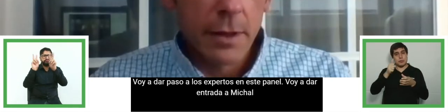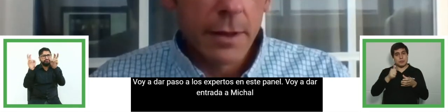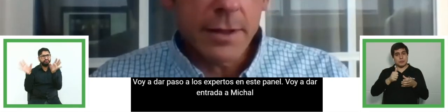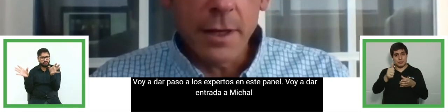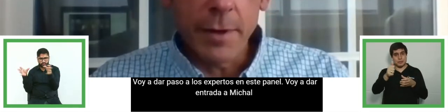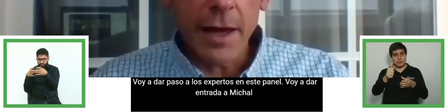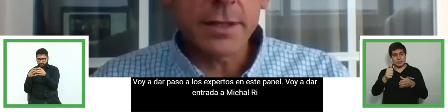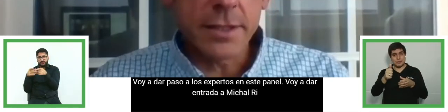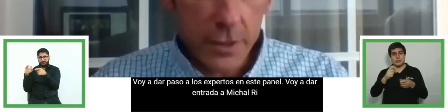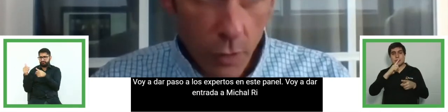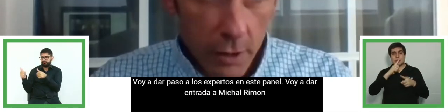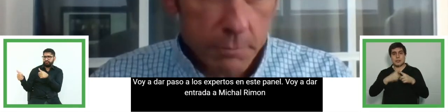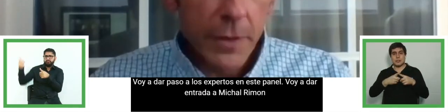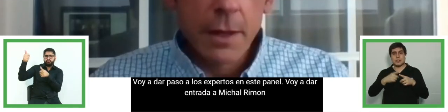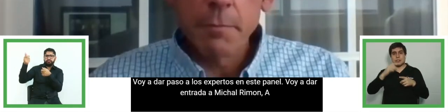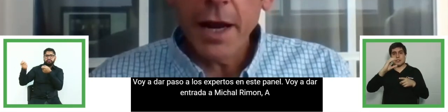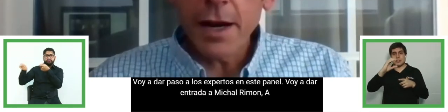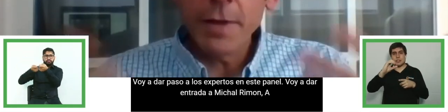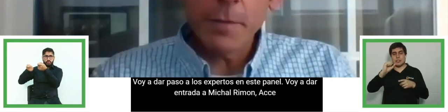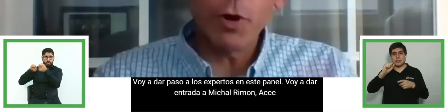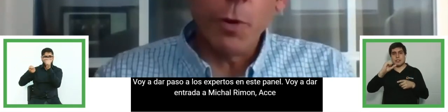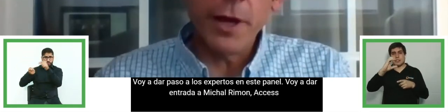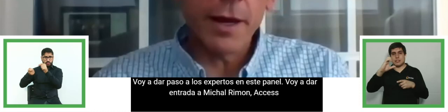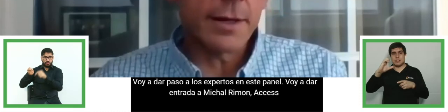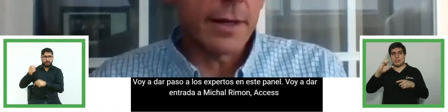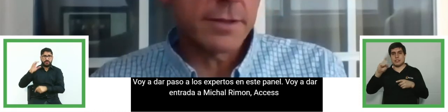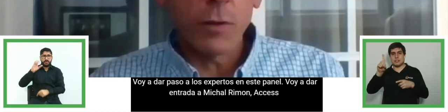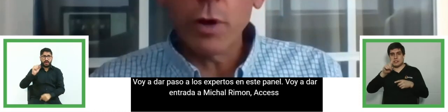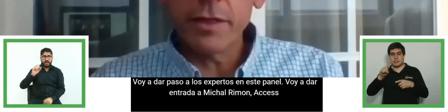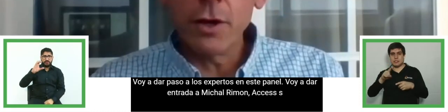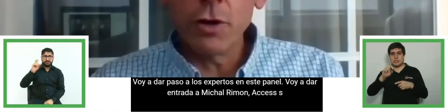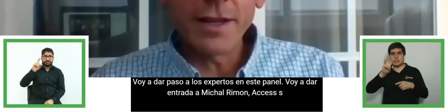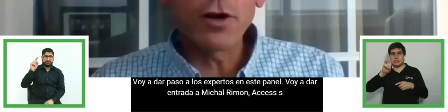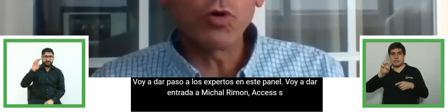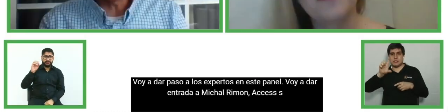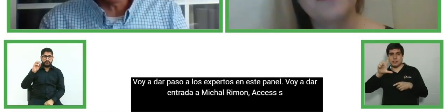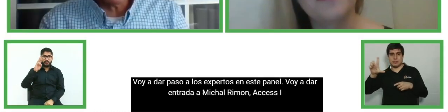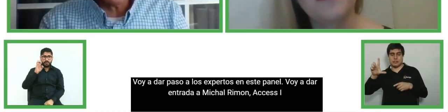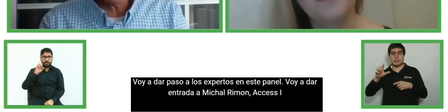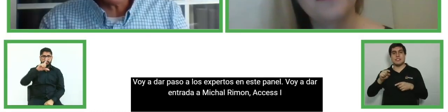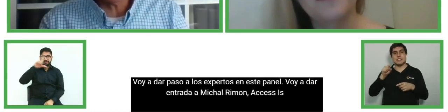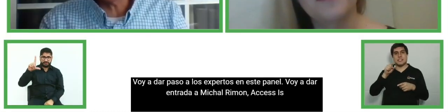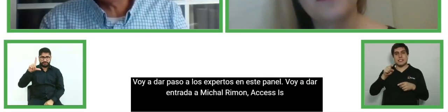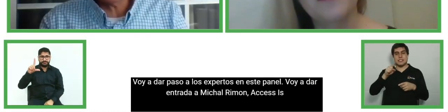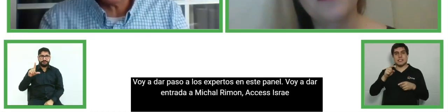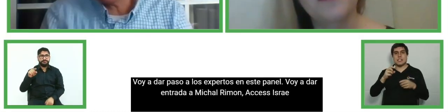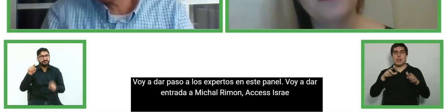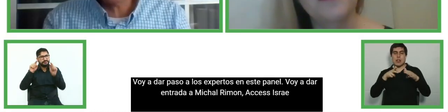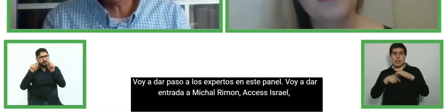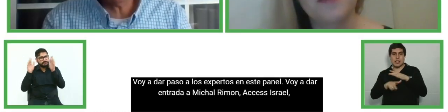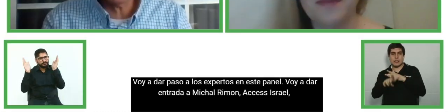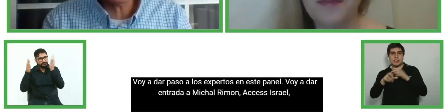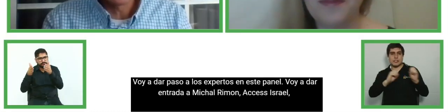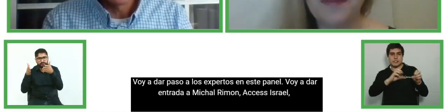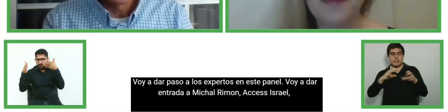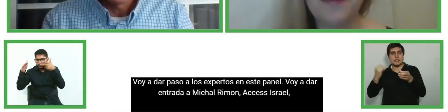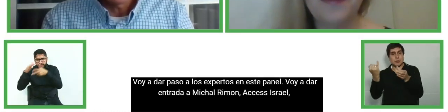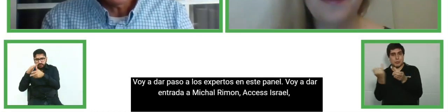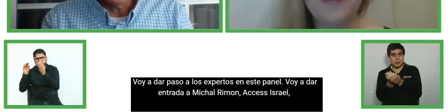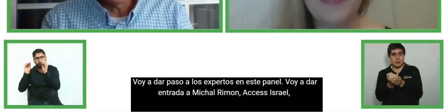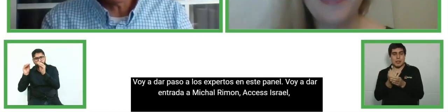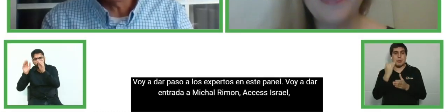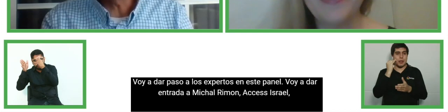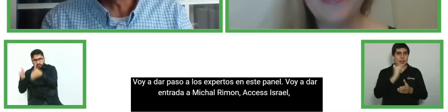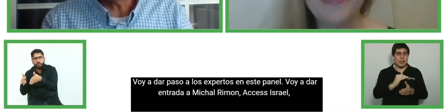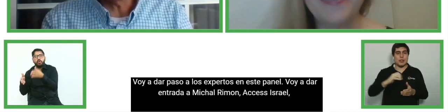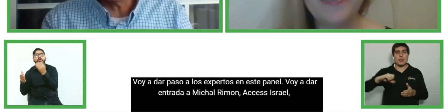Israel, in order to promote inclusive education and accessible education for young people and children with disabilities